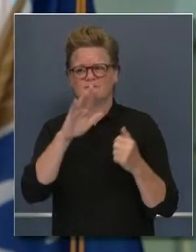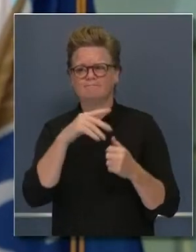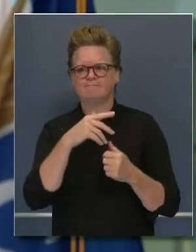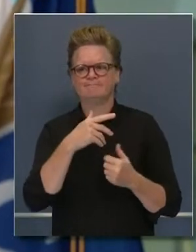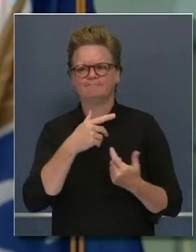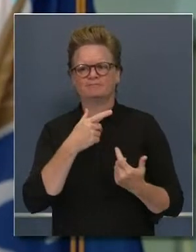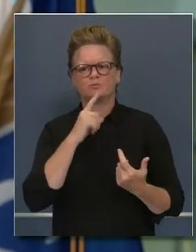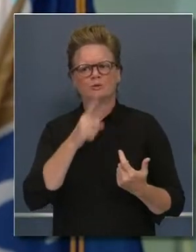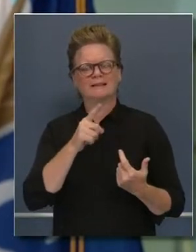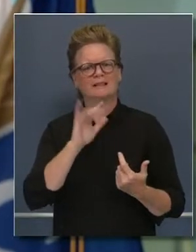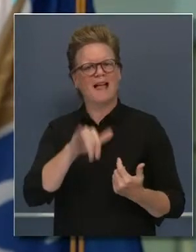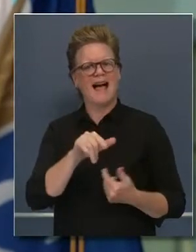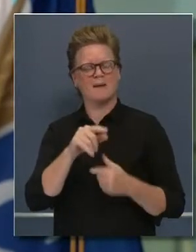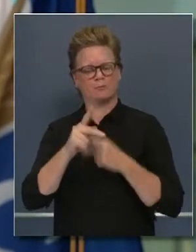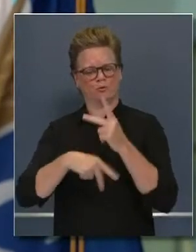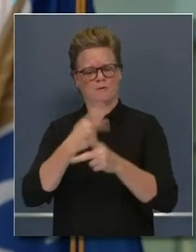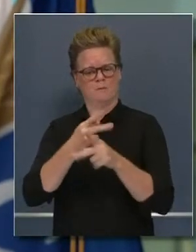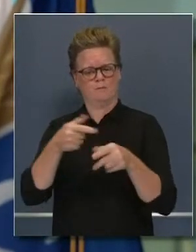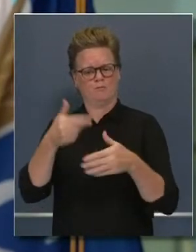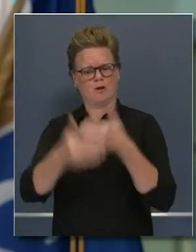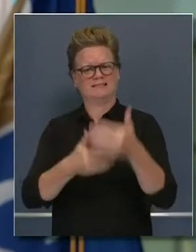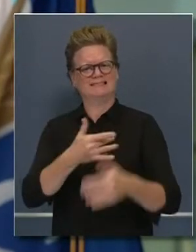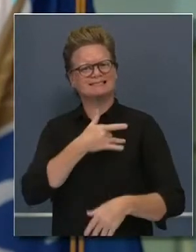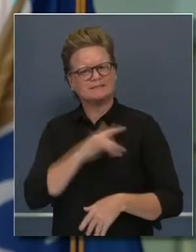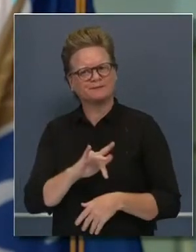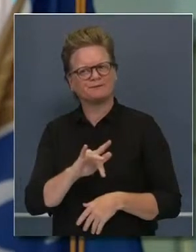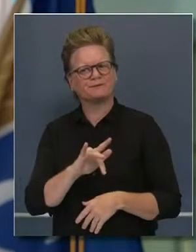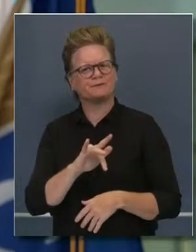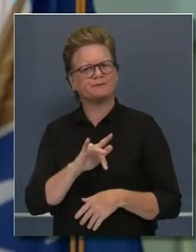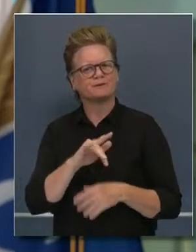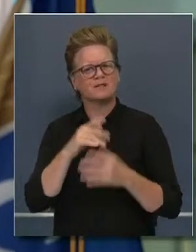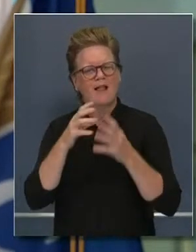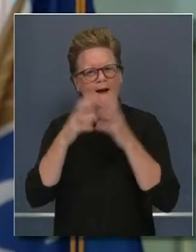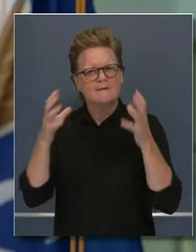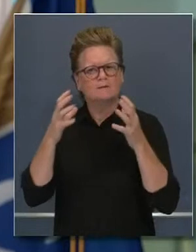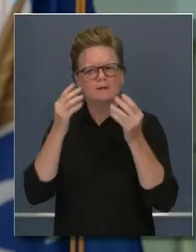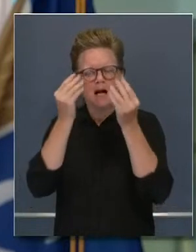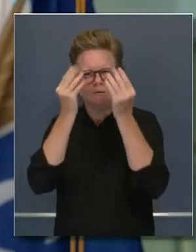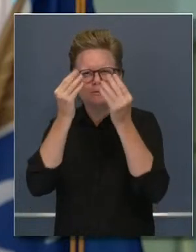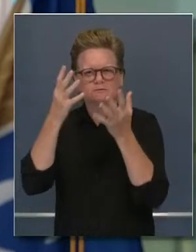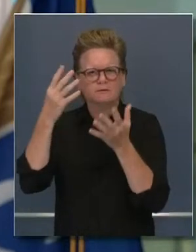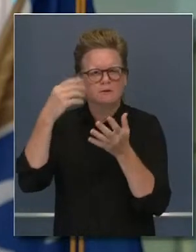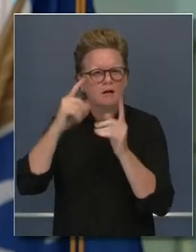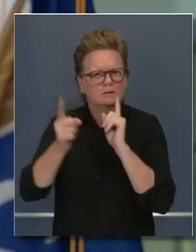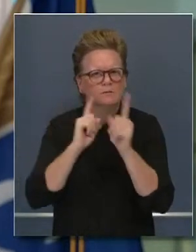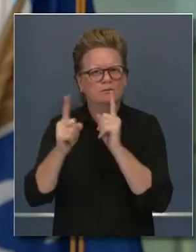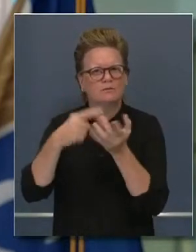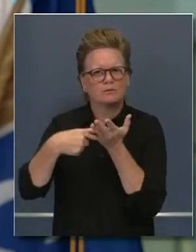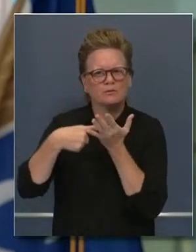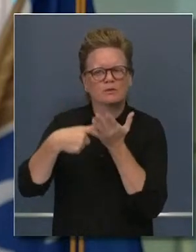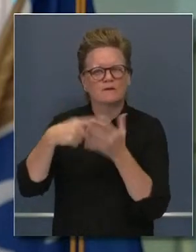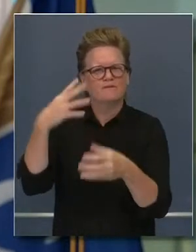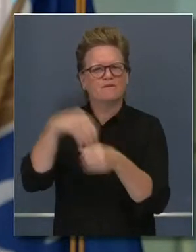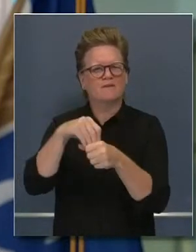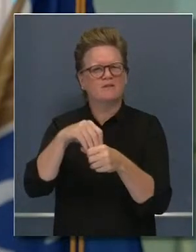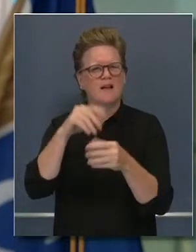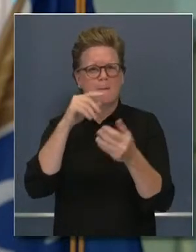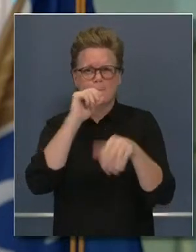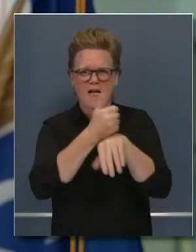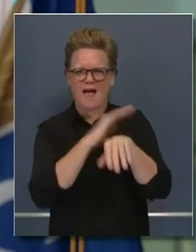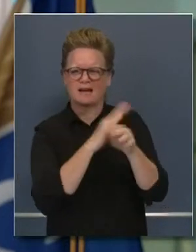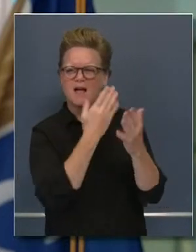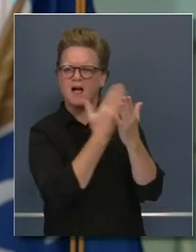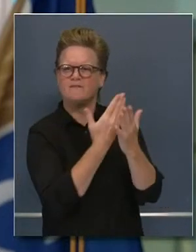constantly engaged with our mind not made up, but interested in evidence, and the data bears